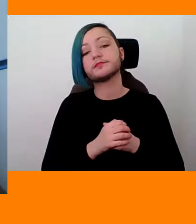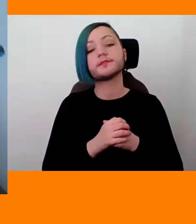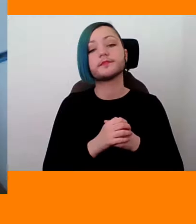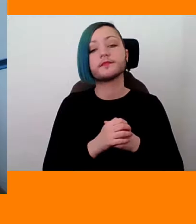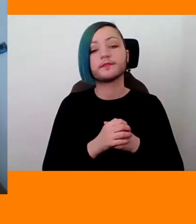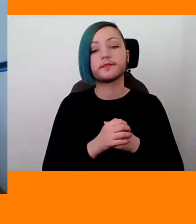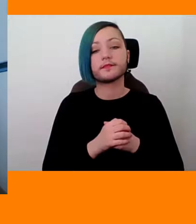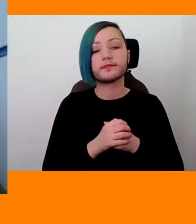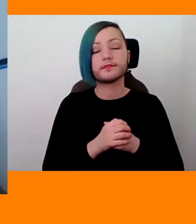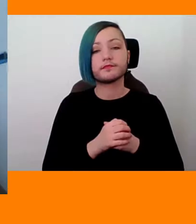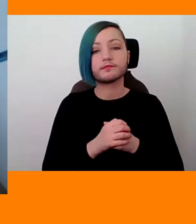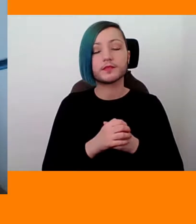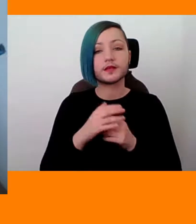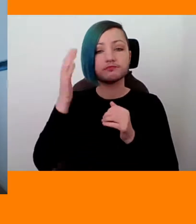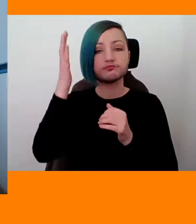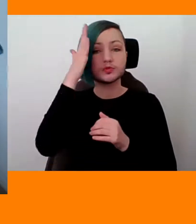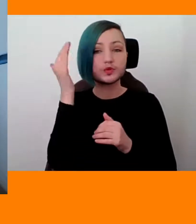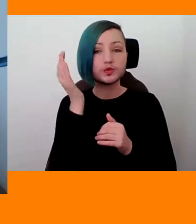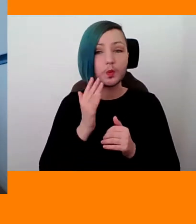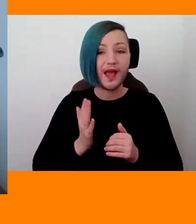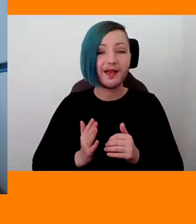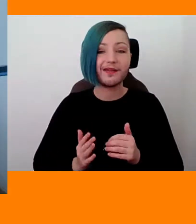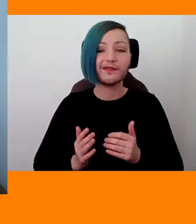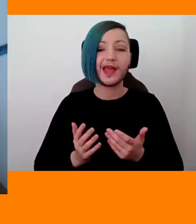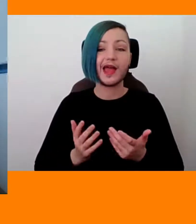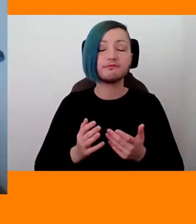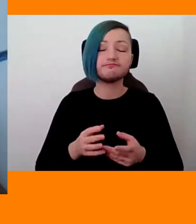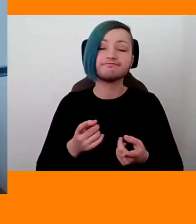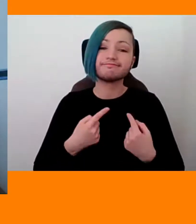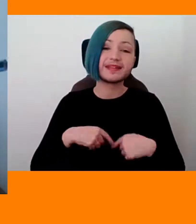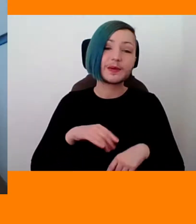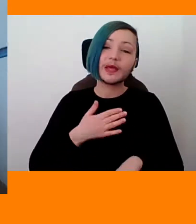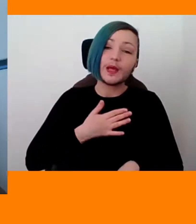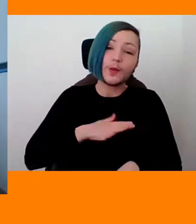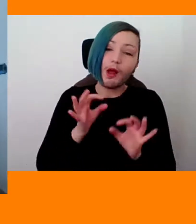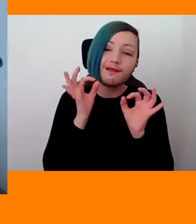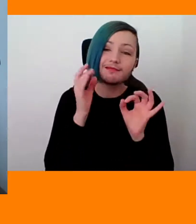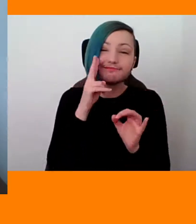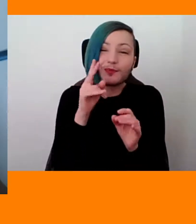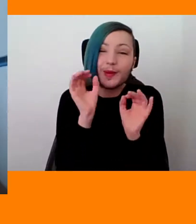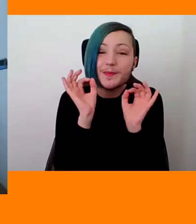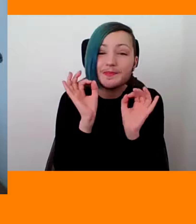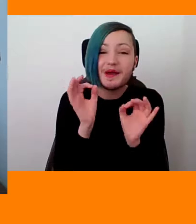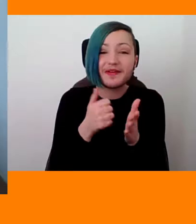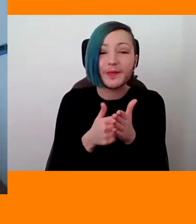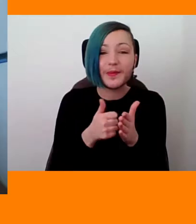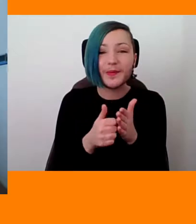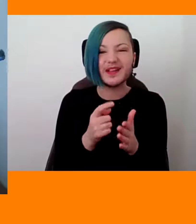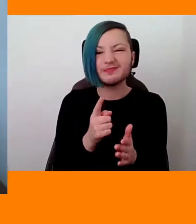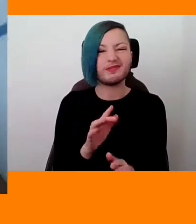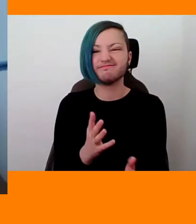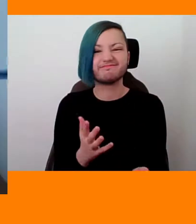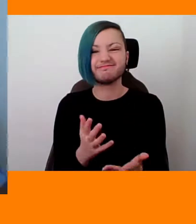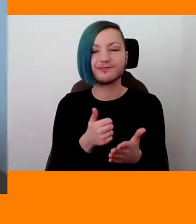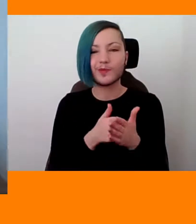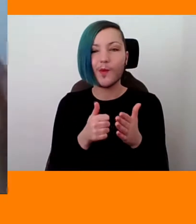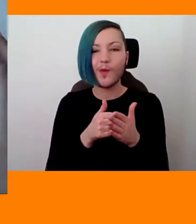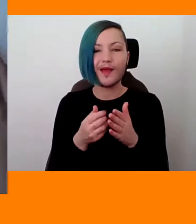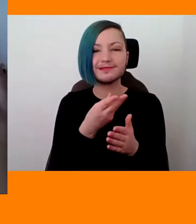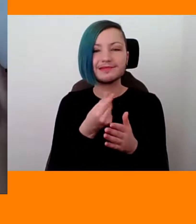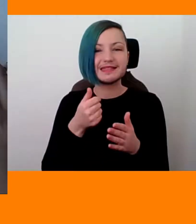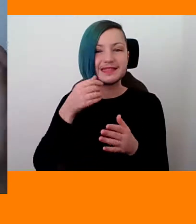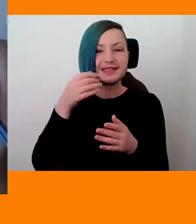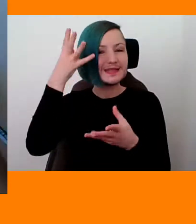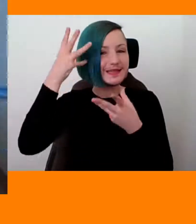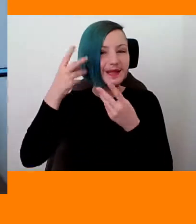There's wavy hair, as much as we would like it to look pristine all the time, you're always going to have strands